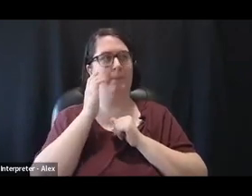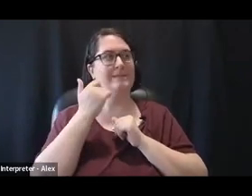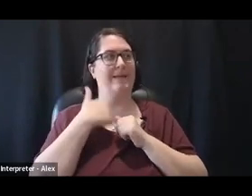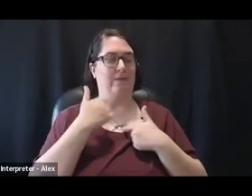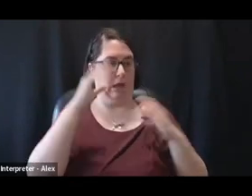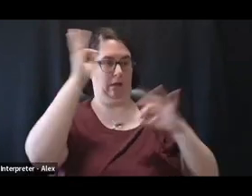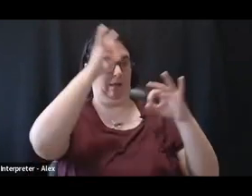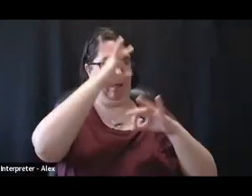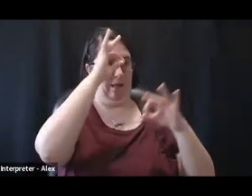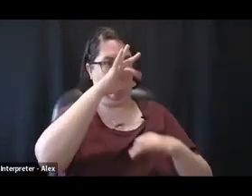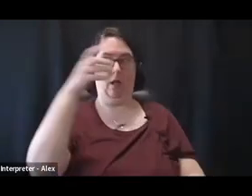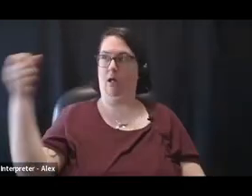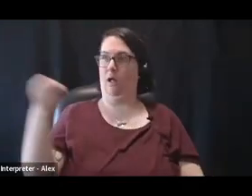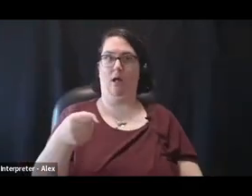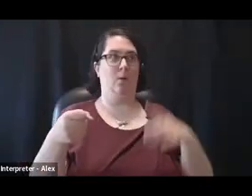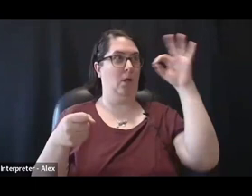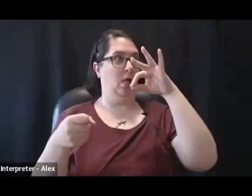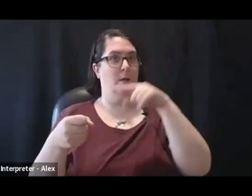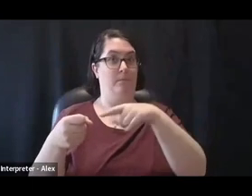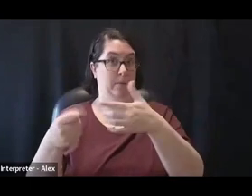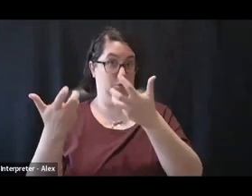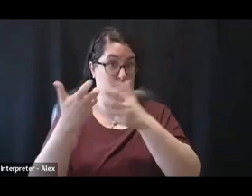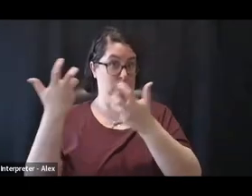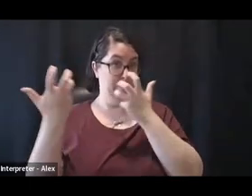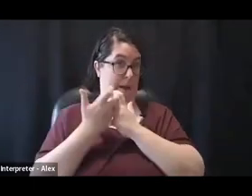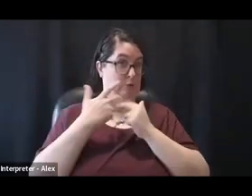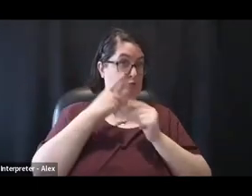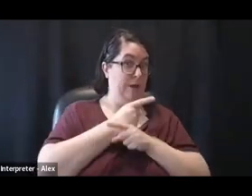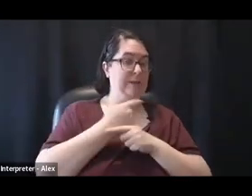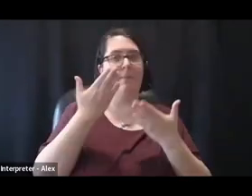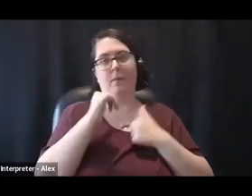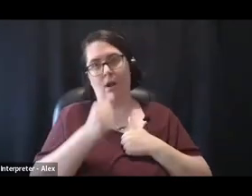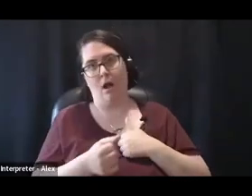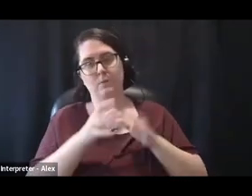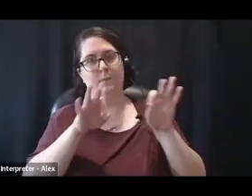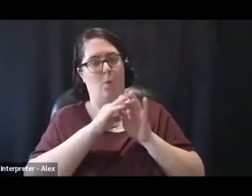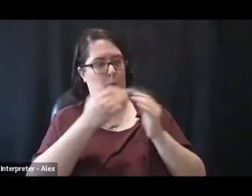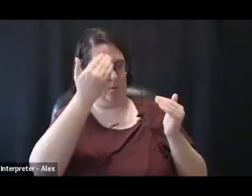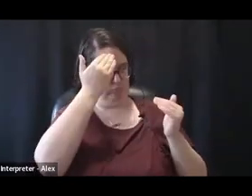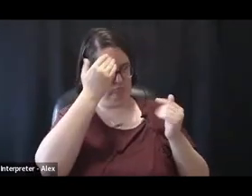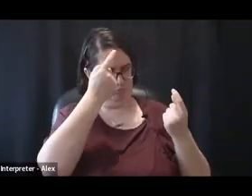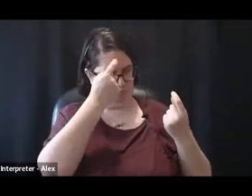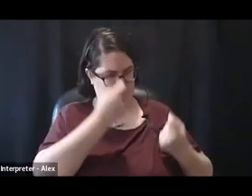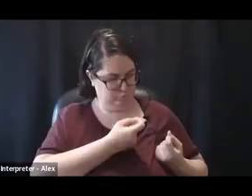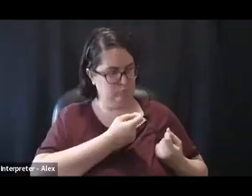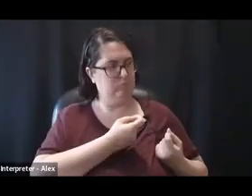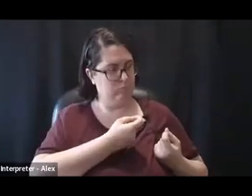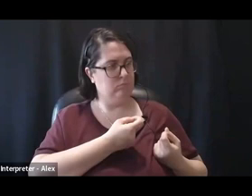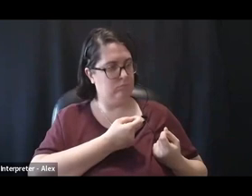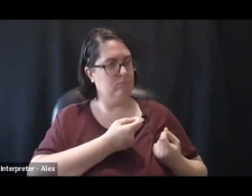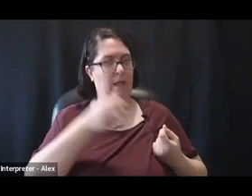when we're dealing with developers. We're not just being led into certain directions. A lot of people hire arts